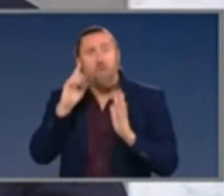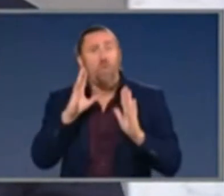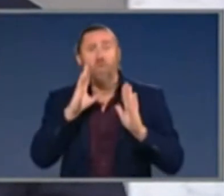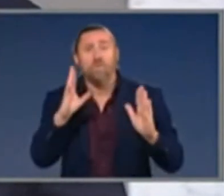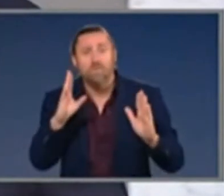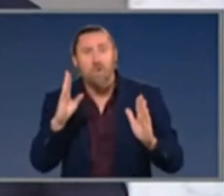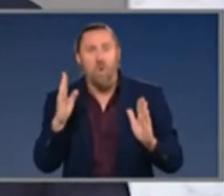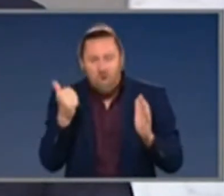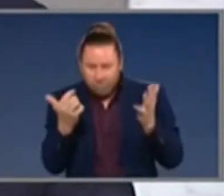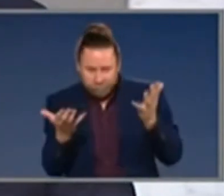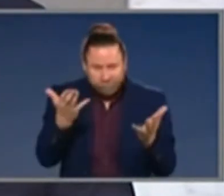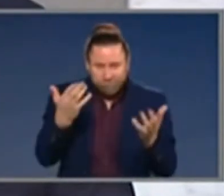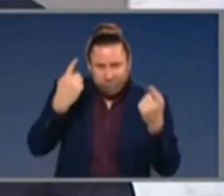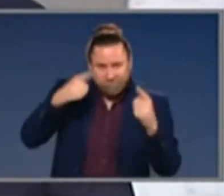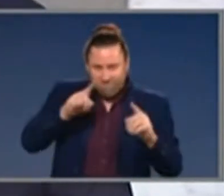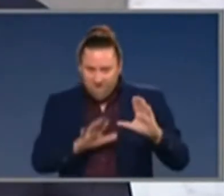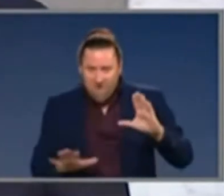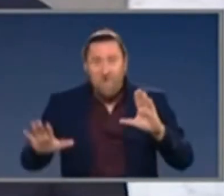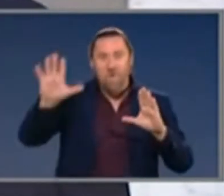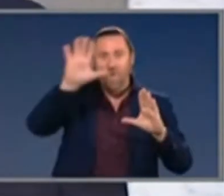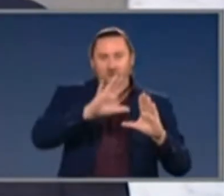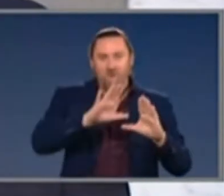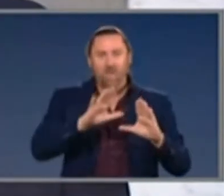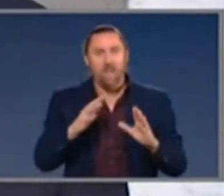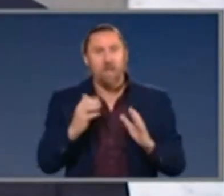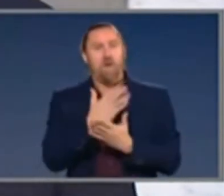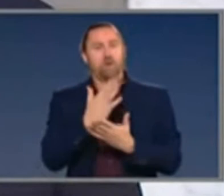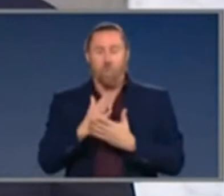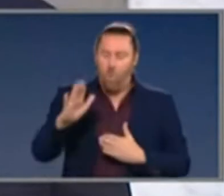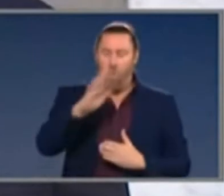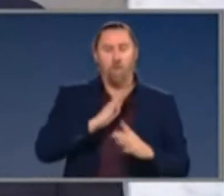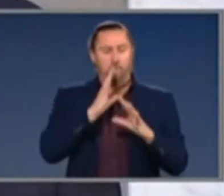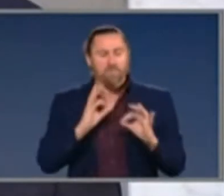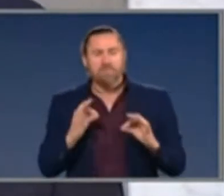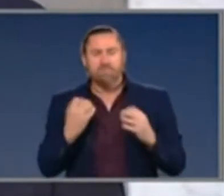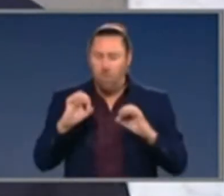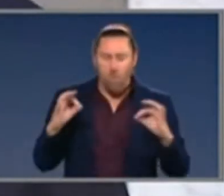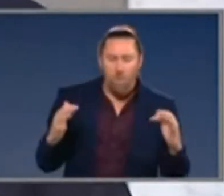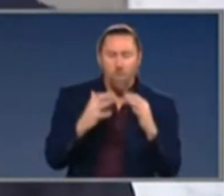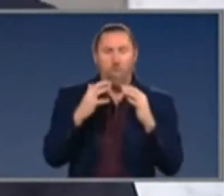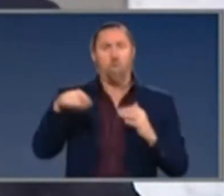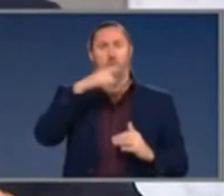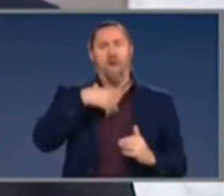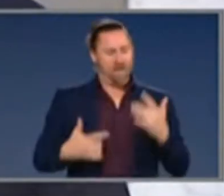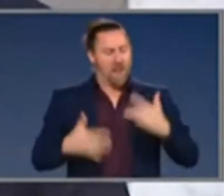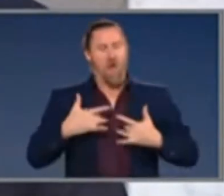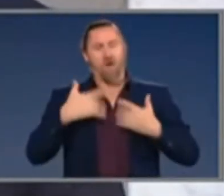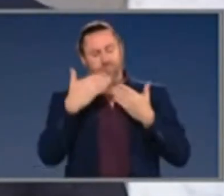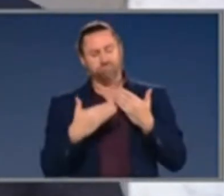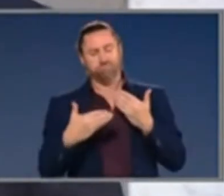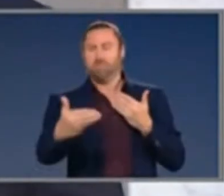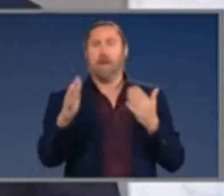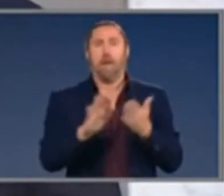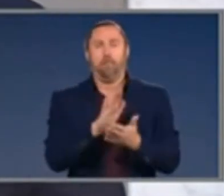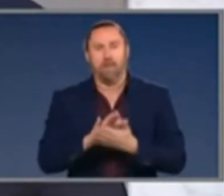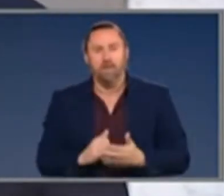a strategic balance in the Indo-Pacific which promotes peace and stability, which is what we want. We want a